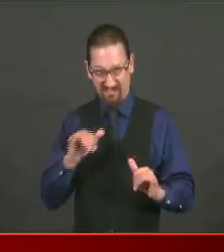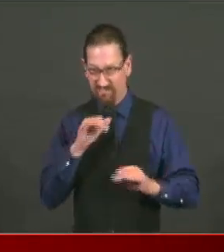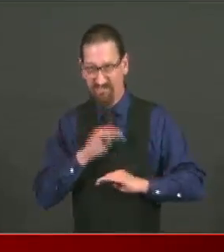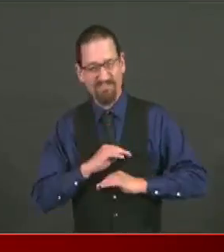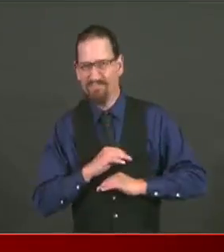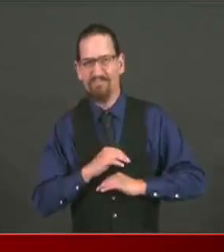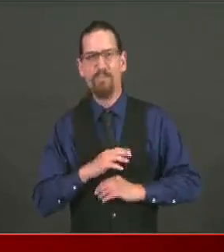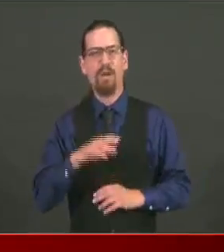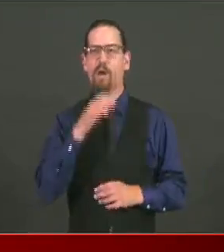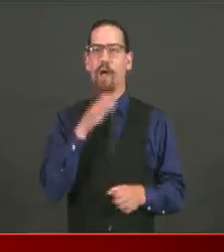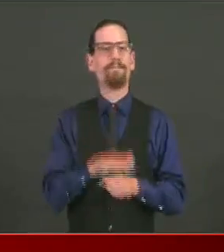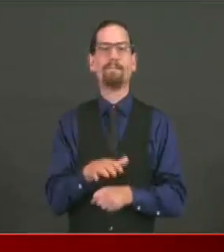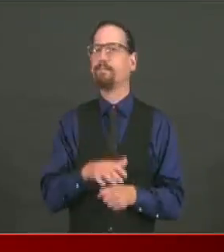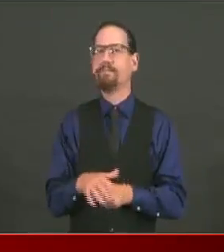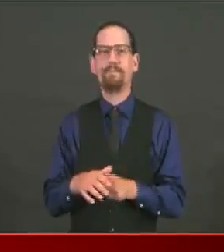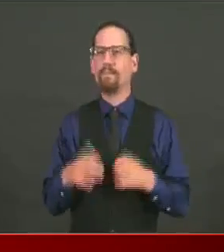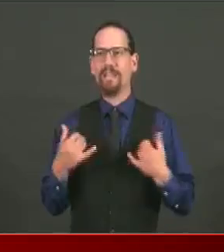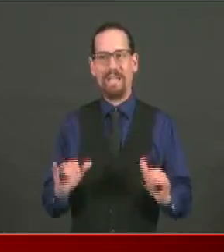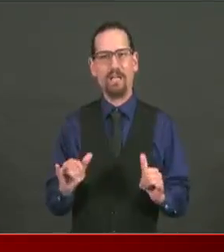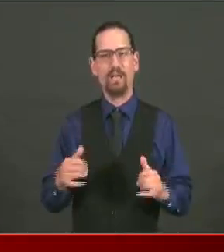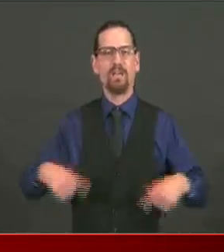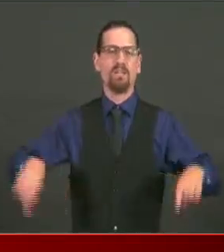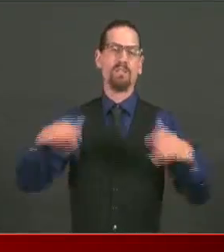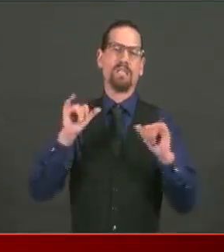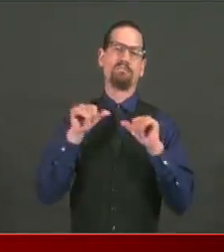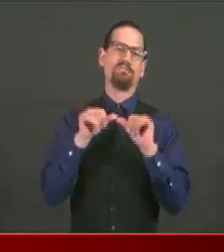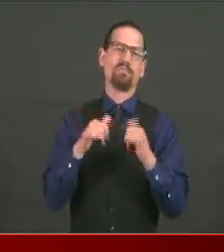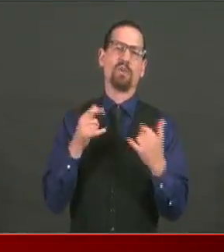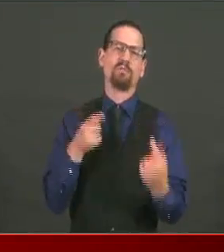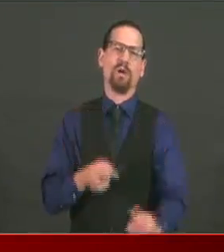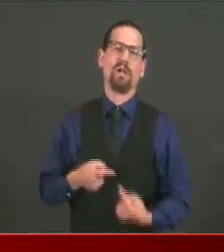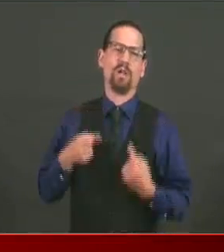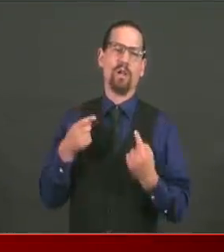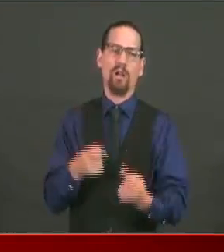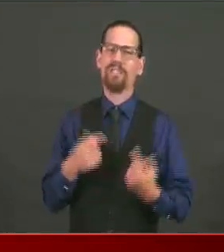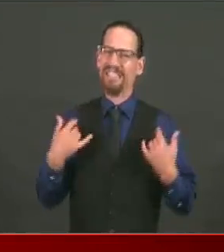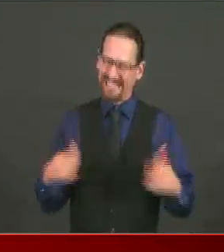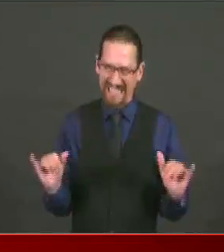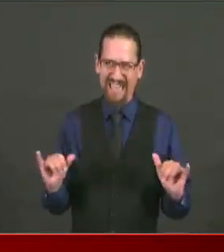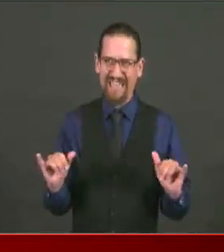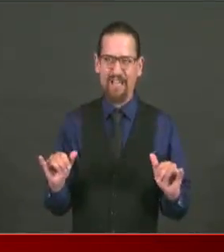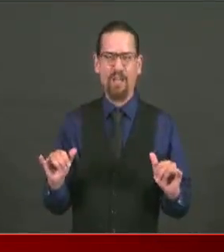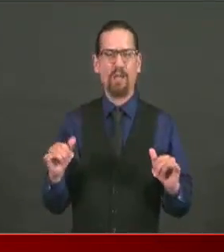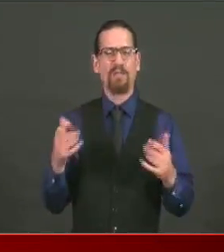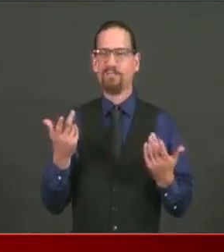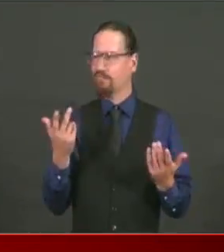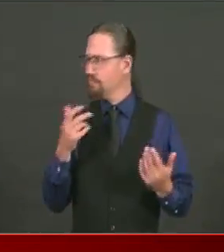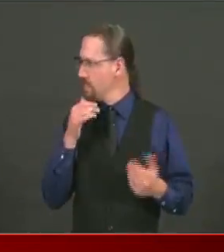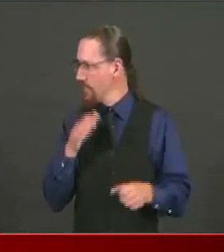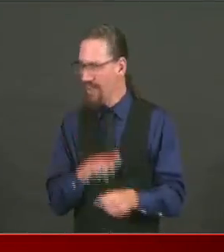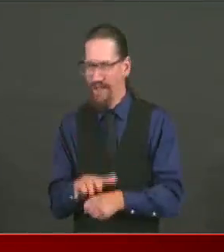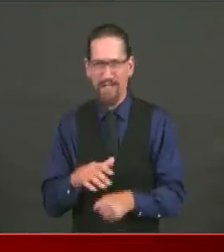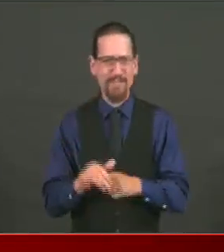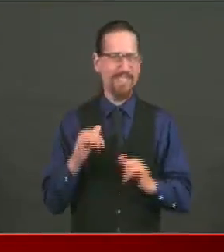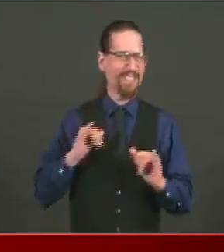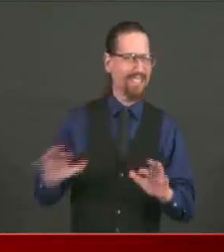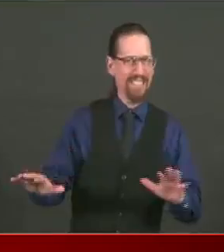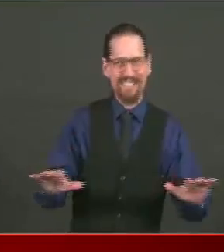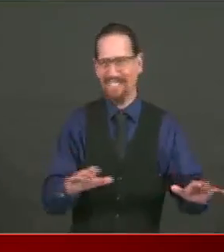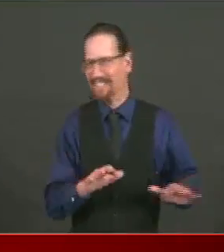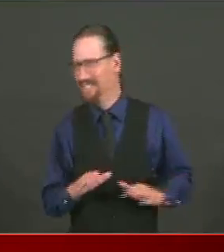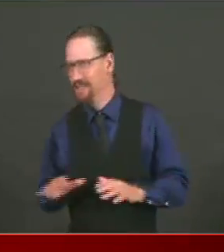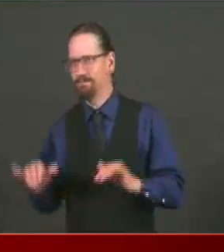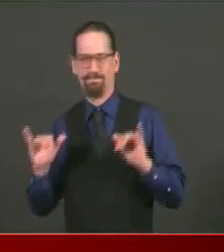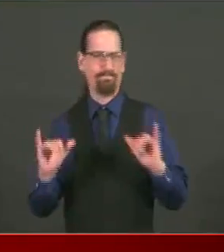level of struggle is significant and real. So today I'm announcing that we'll be making an